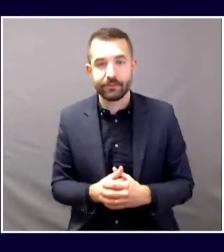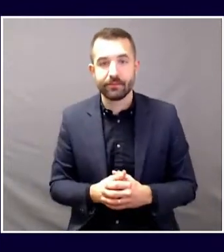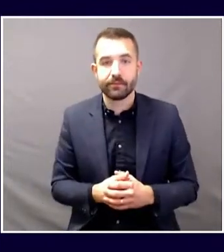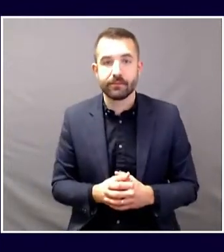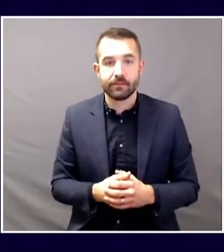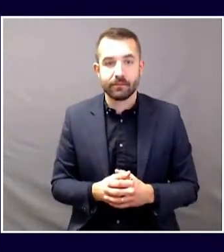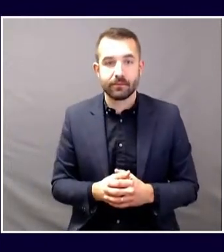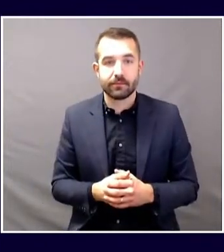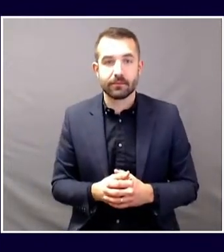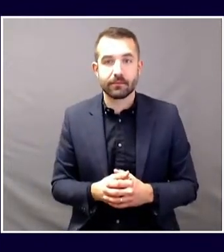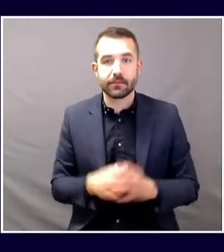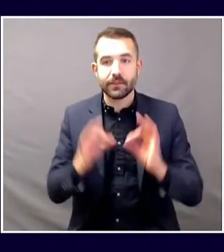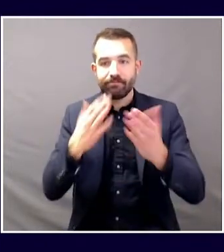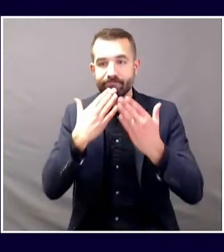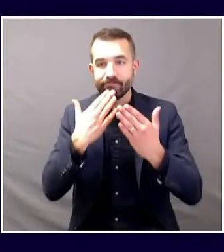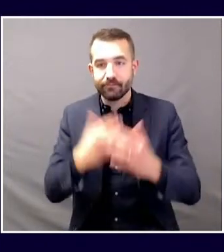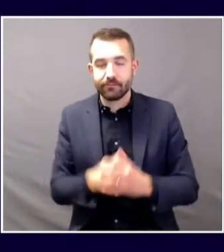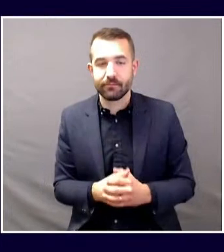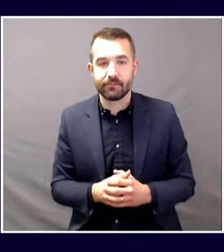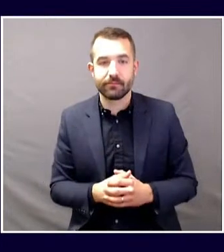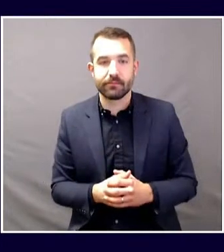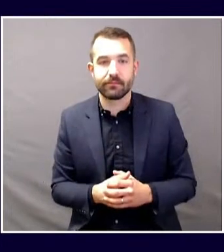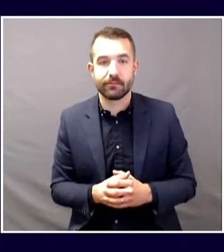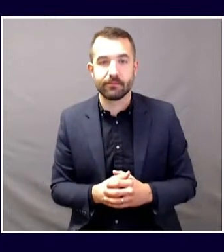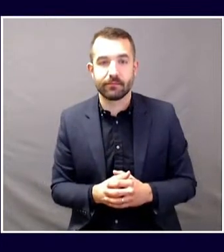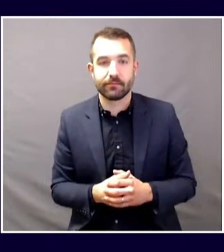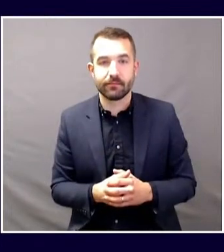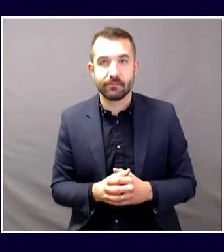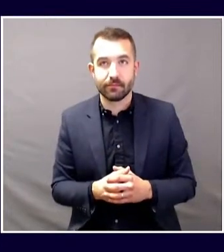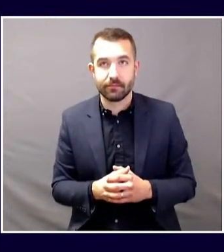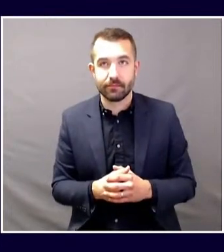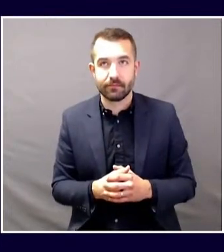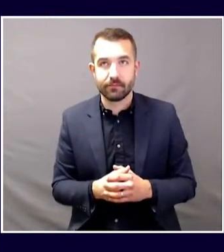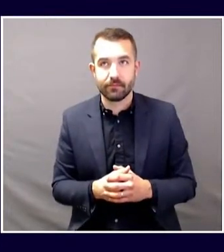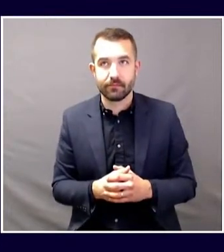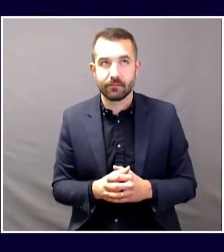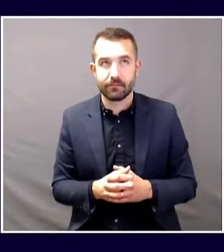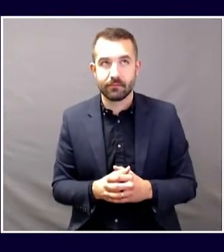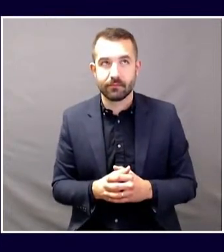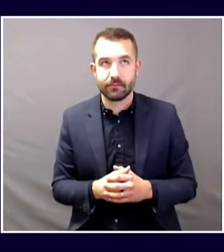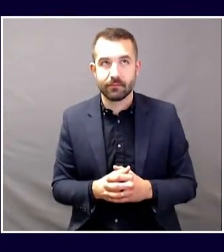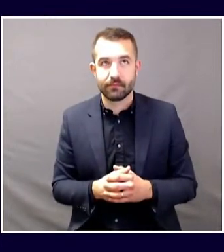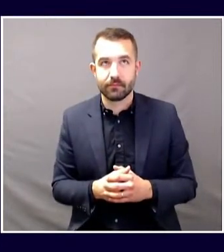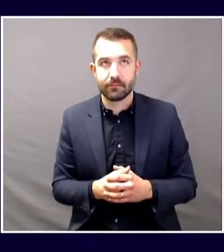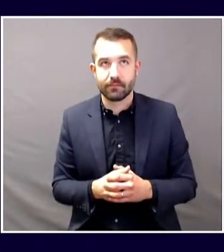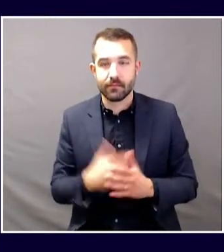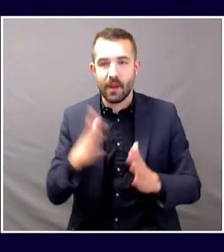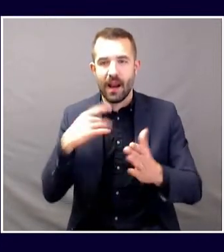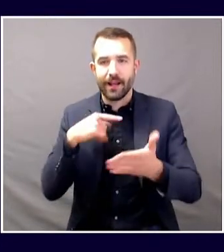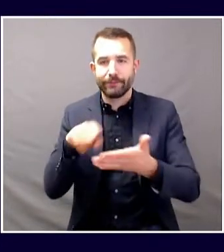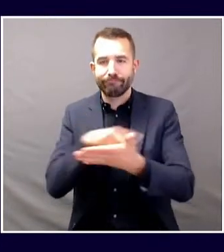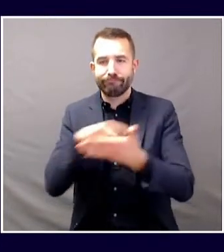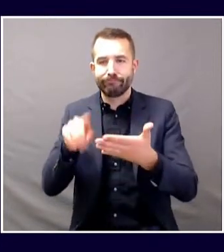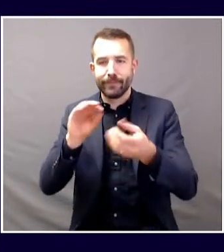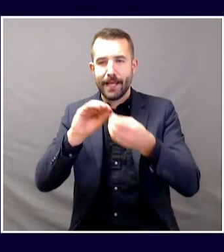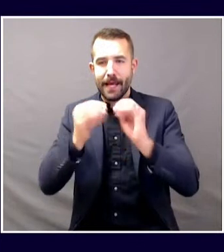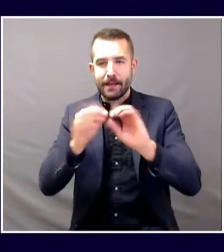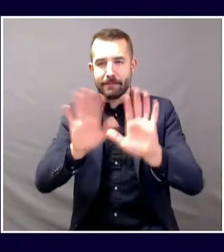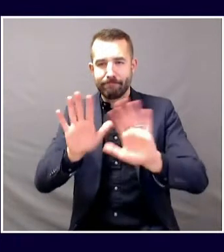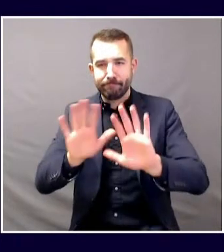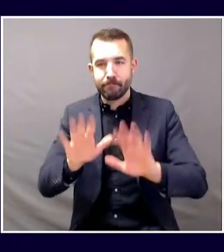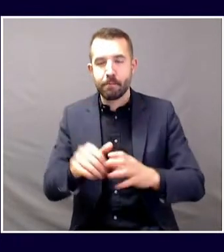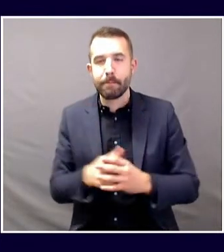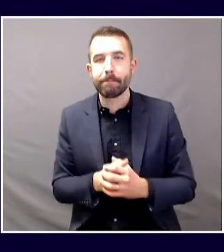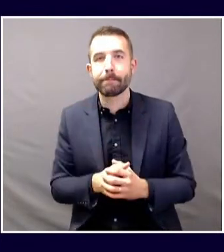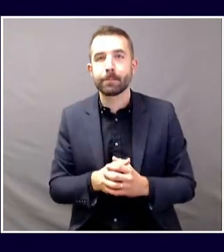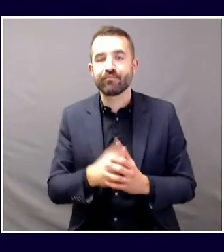Thank you. Mm-hmm. I'm going to one correction before I go to the next question. I indicated that there were 3